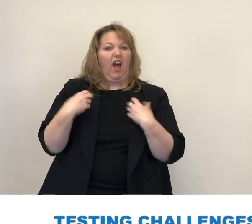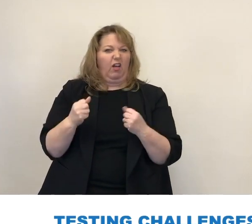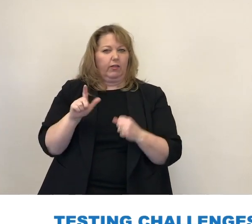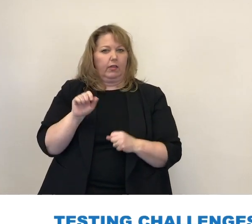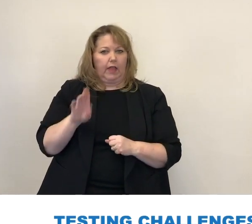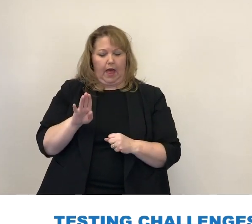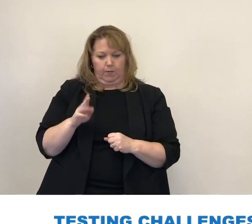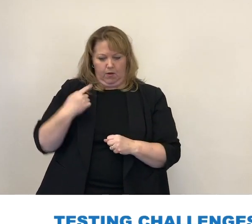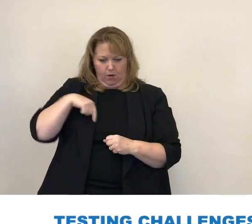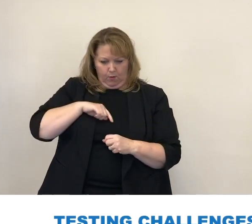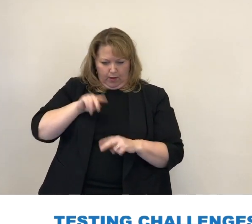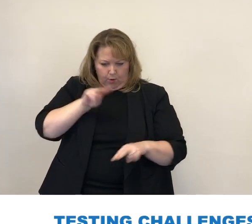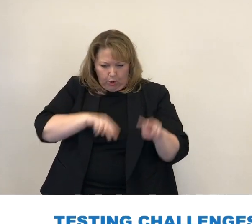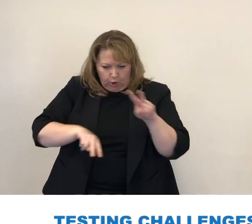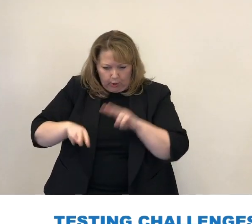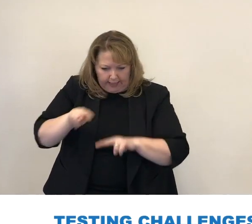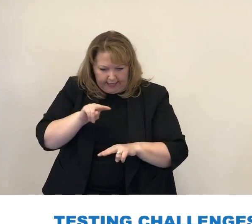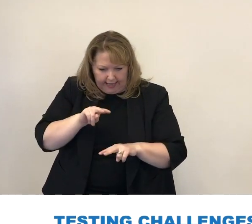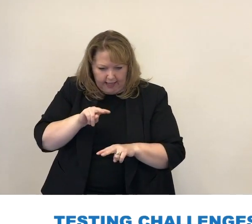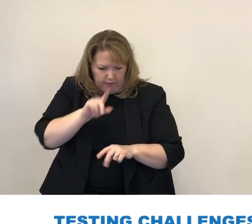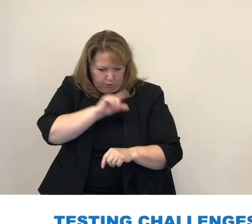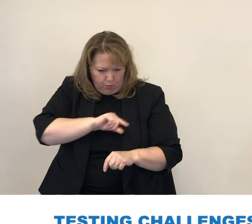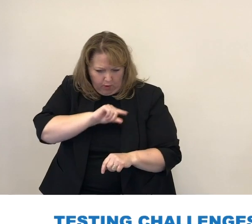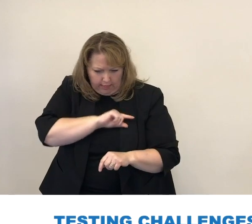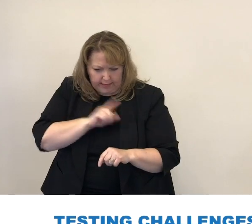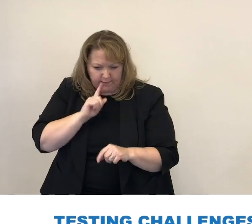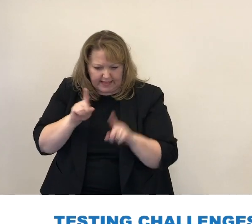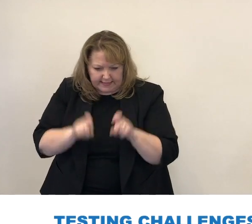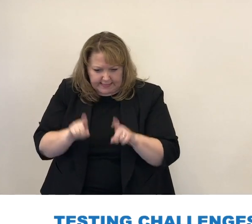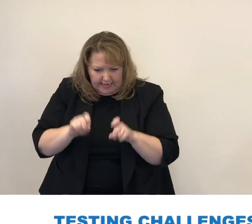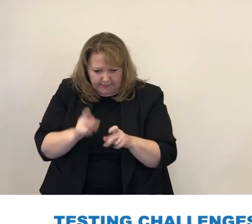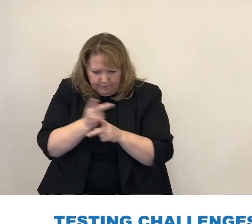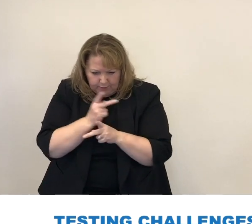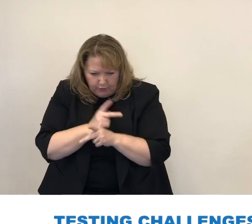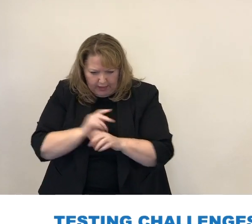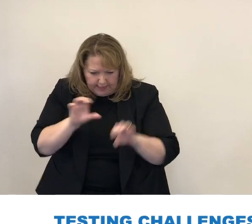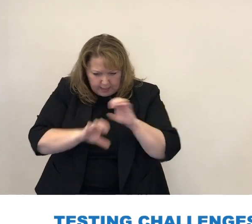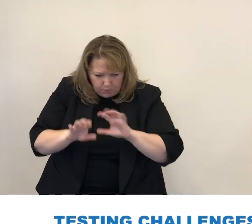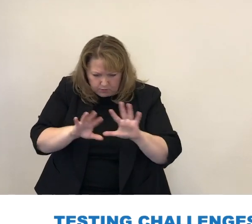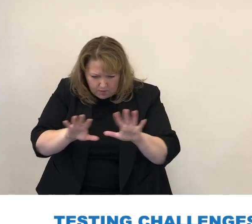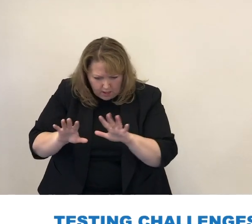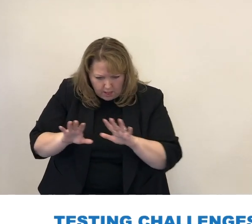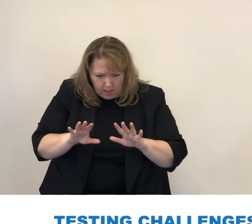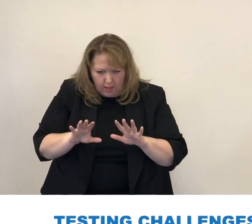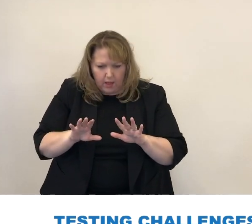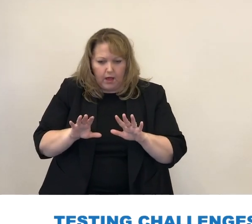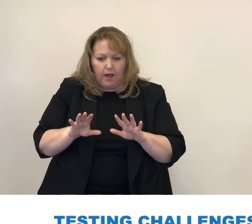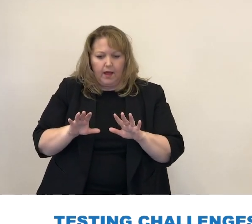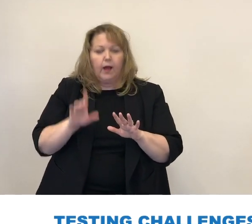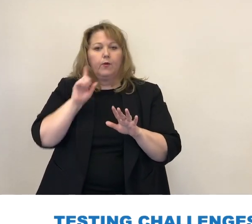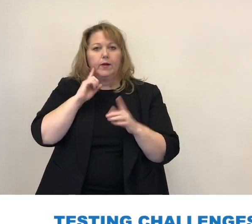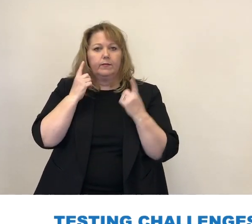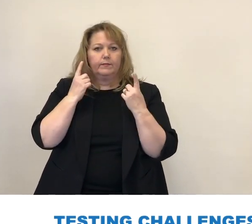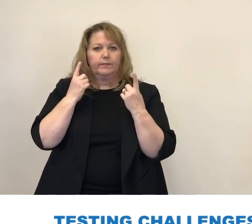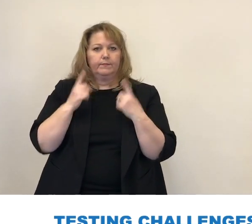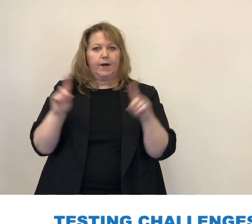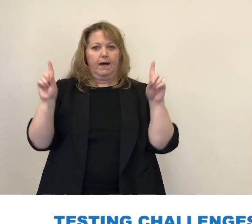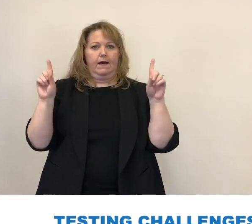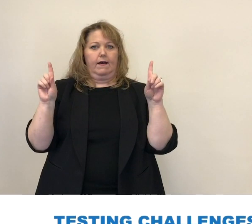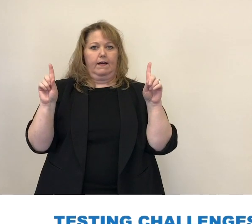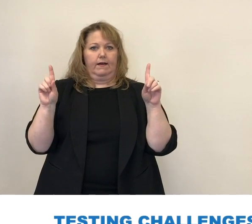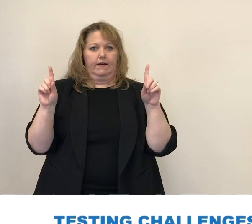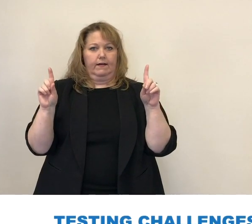start to evaluate the quality of many different components. And that helped us to alleviate supply problems for those